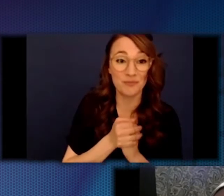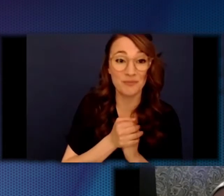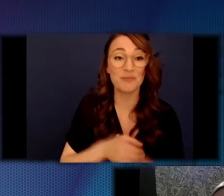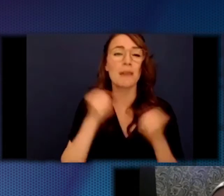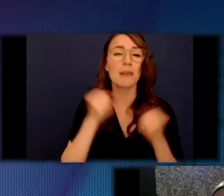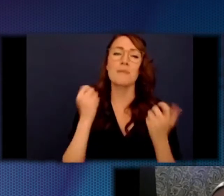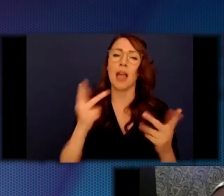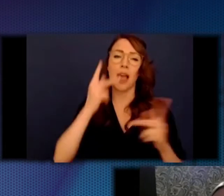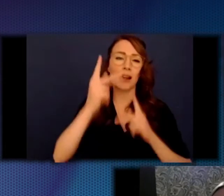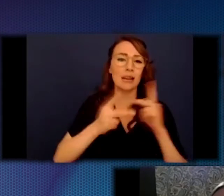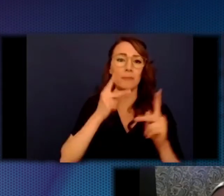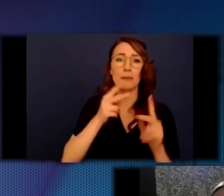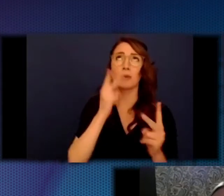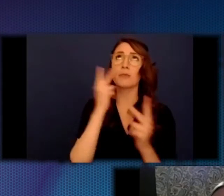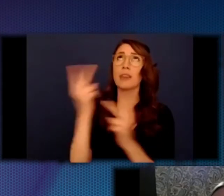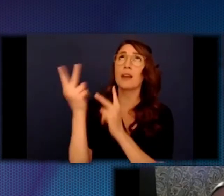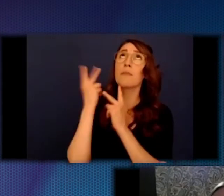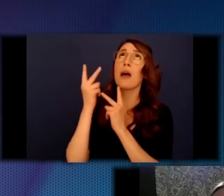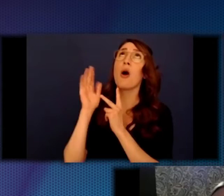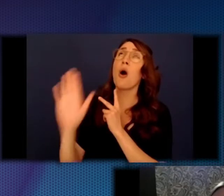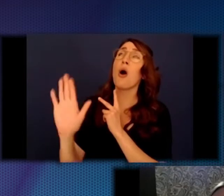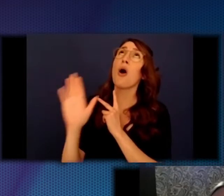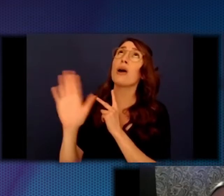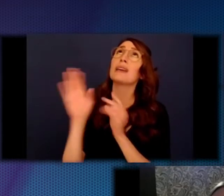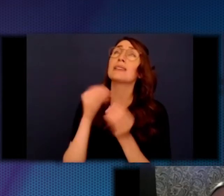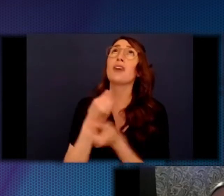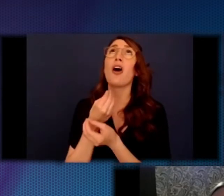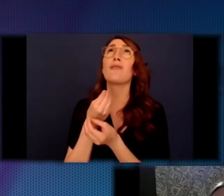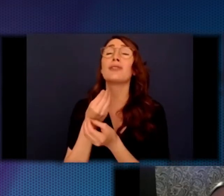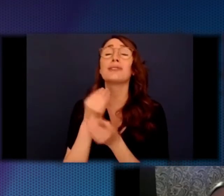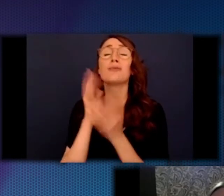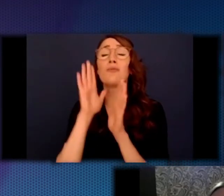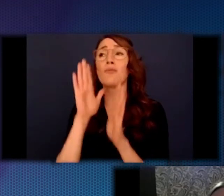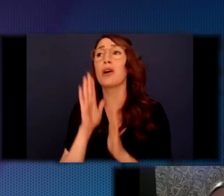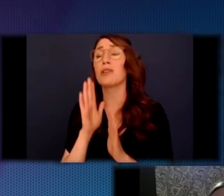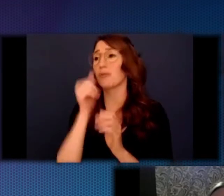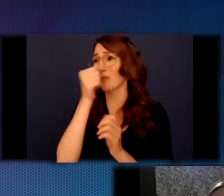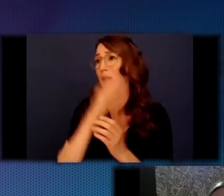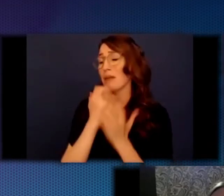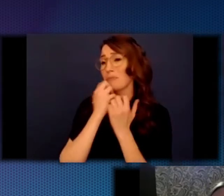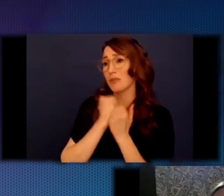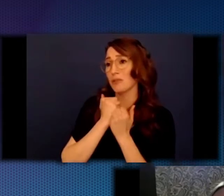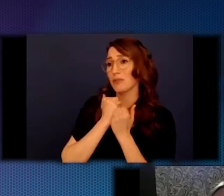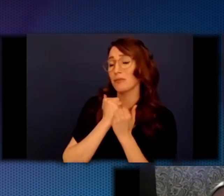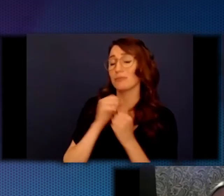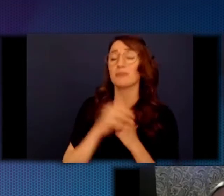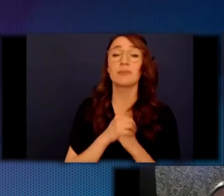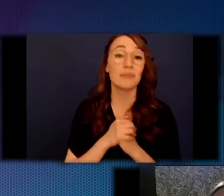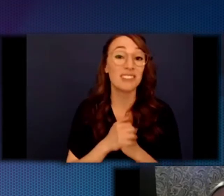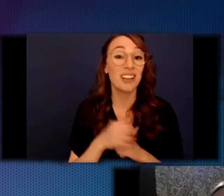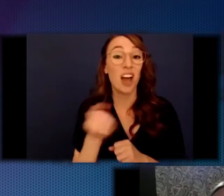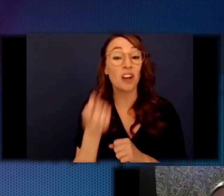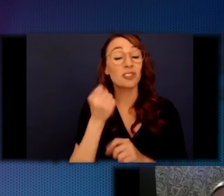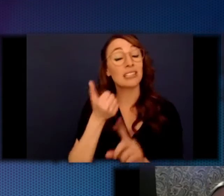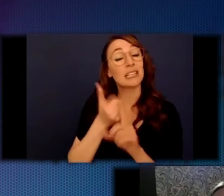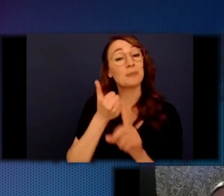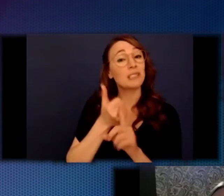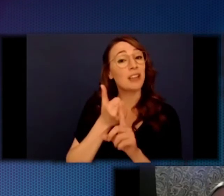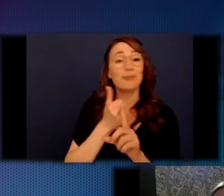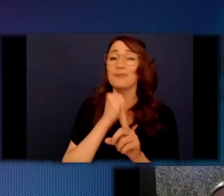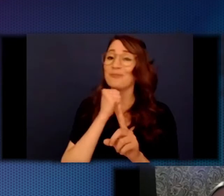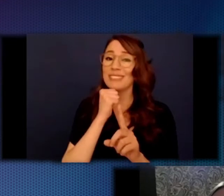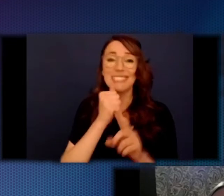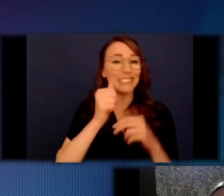medical office and their wonderful family physician. And while he didn't build 30 West All Saints Street, it has become an important